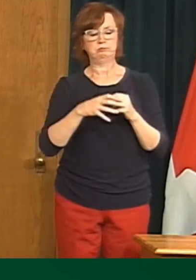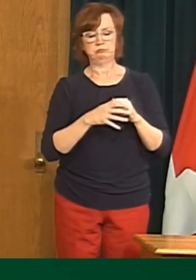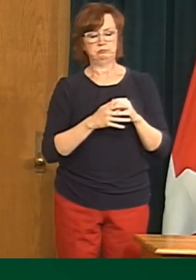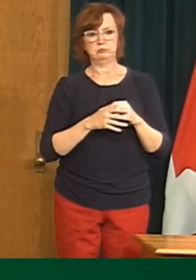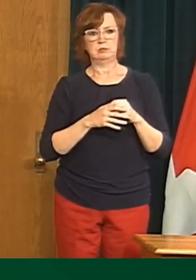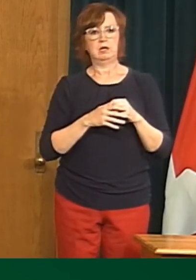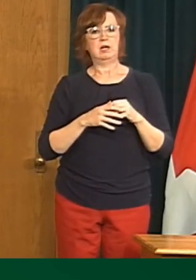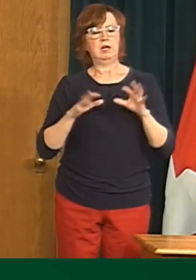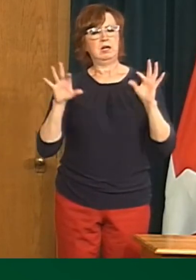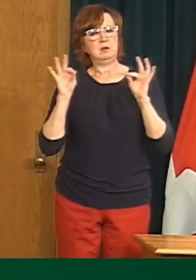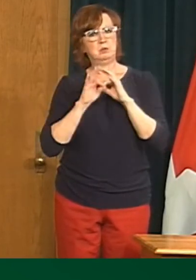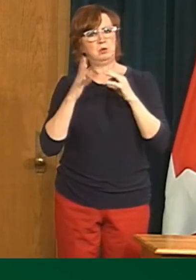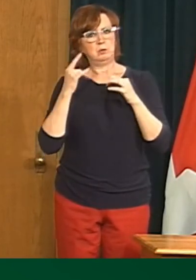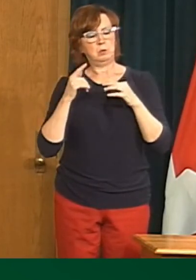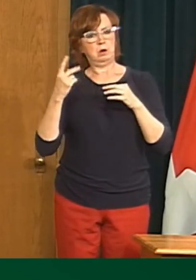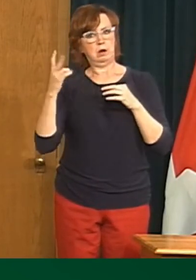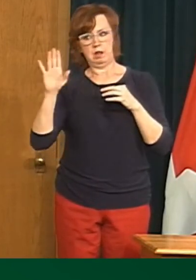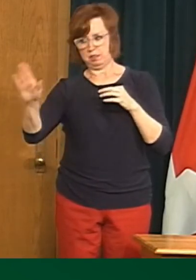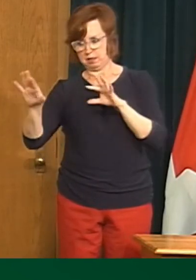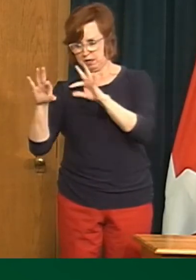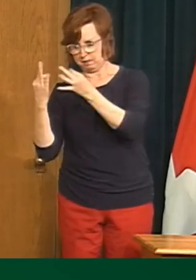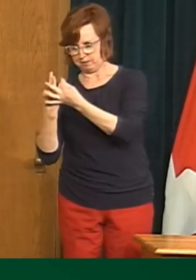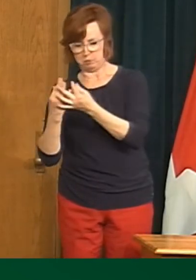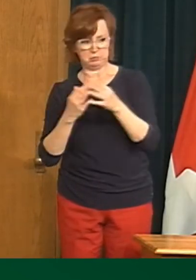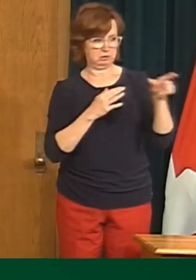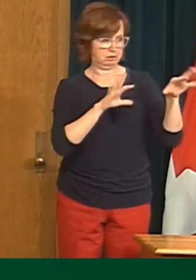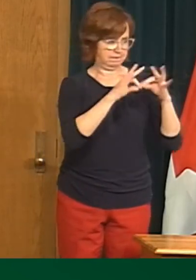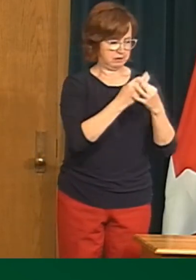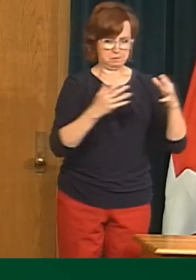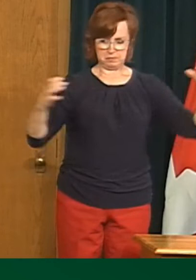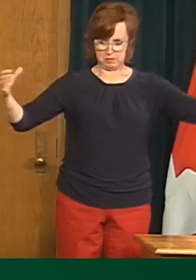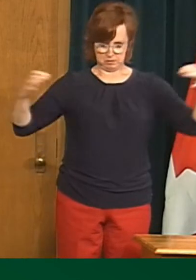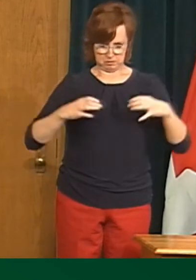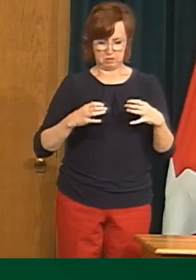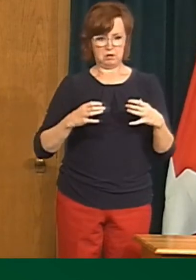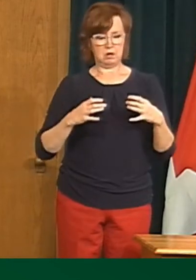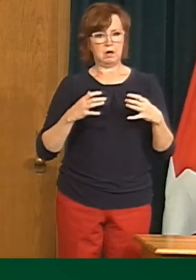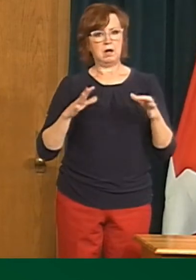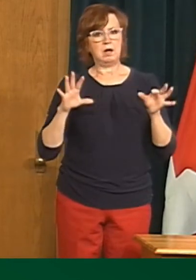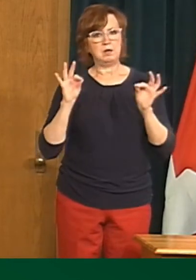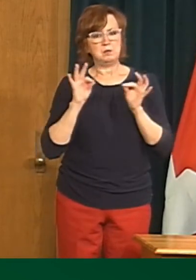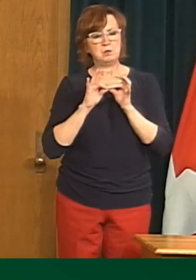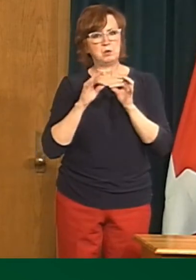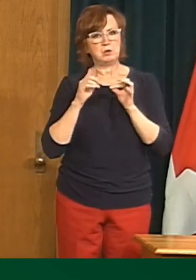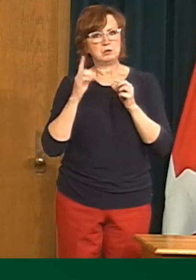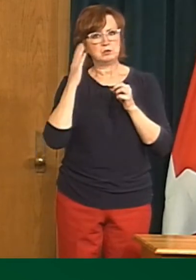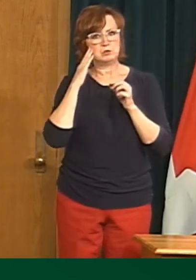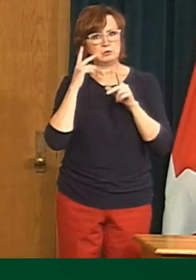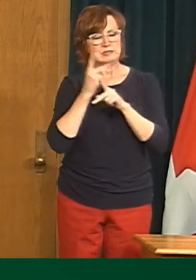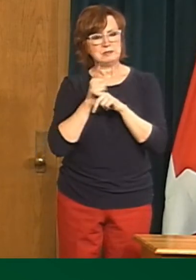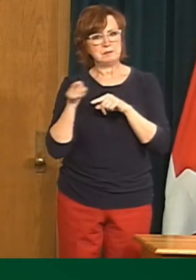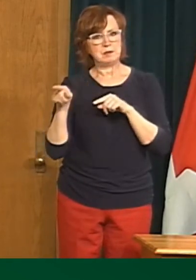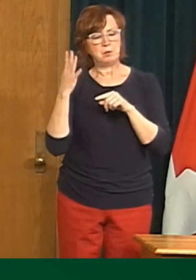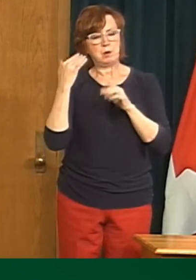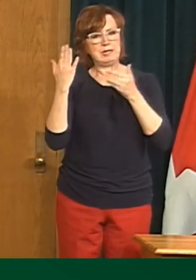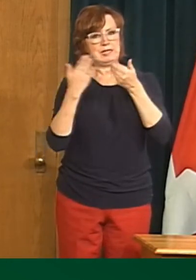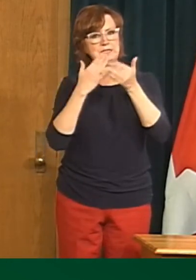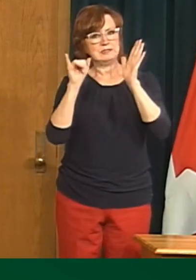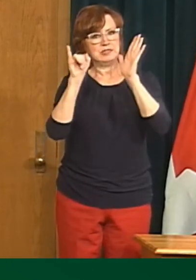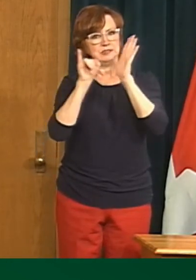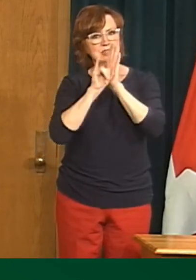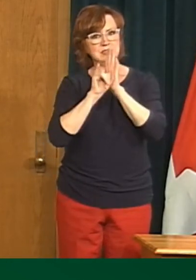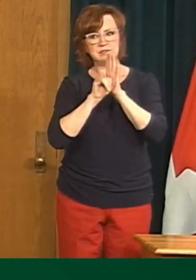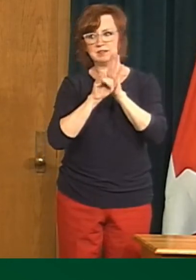contacts are, so that if there is somebody who becomes infected, the contact can be rapidly identified and